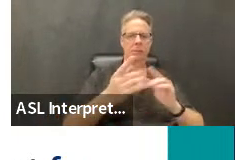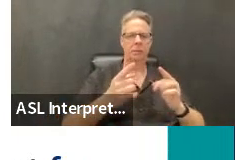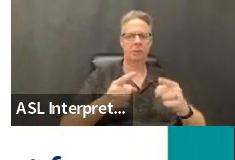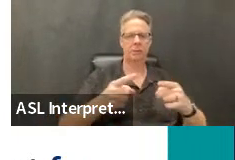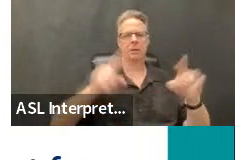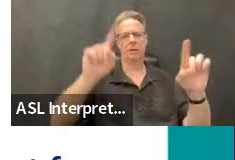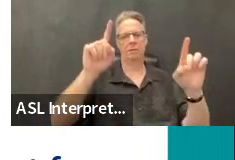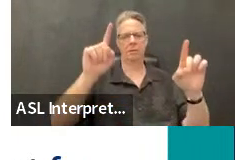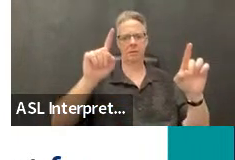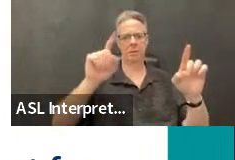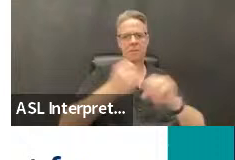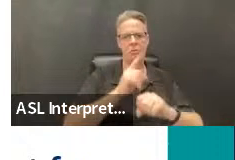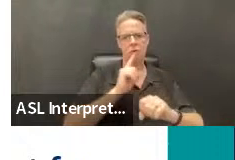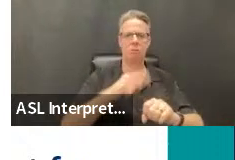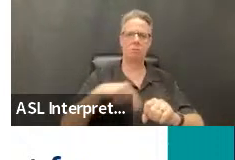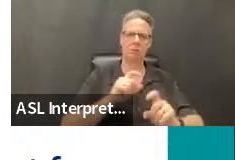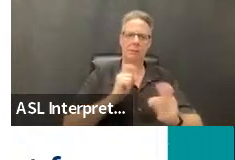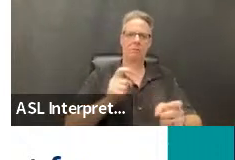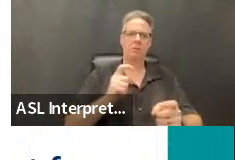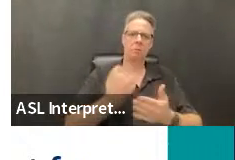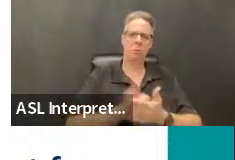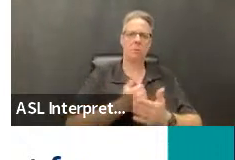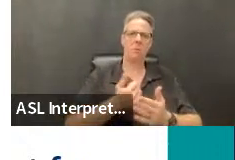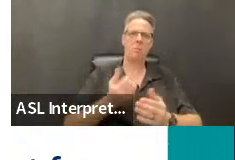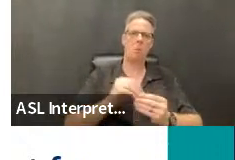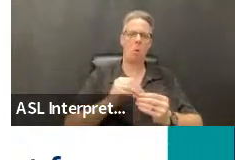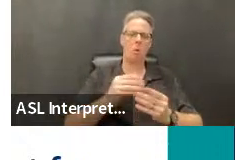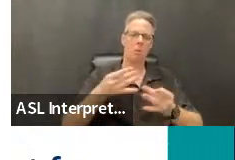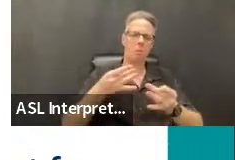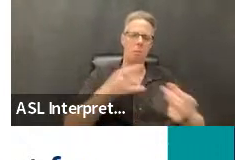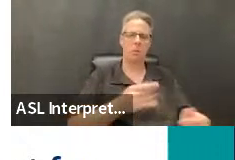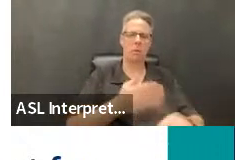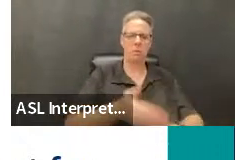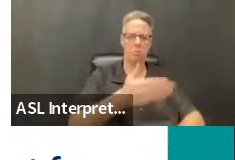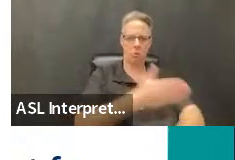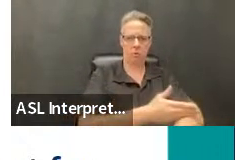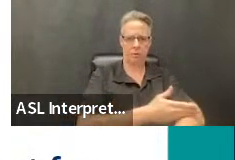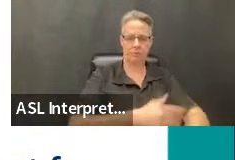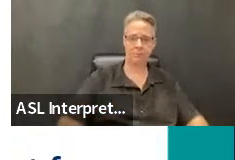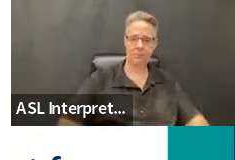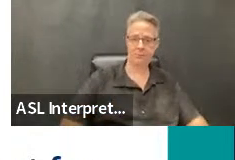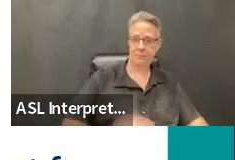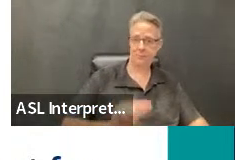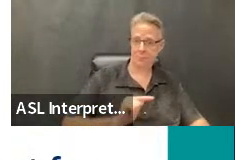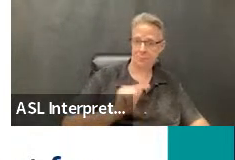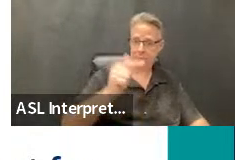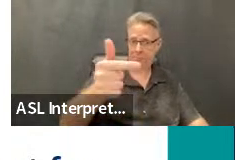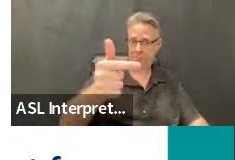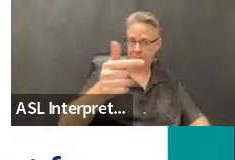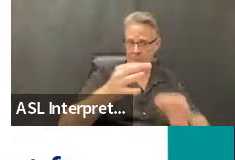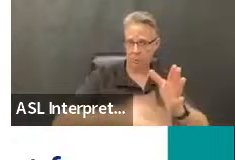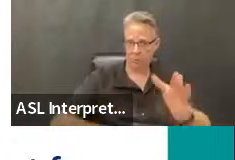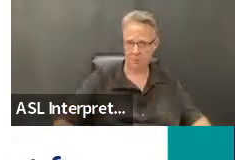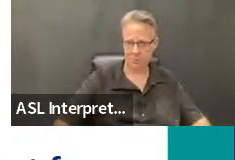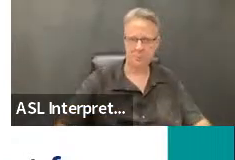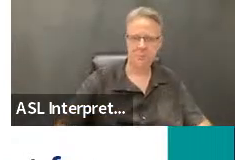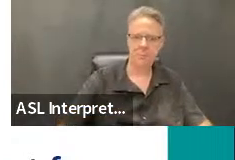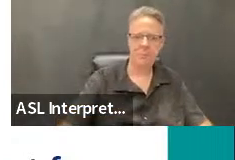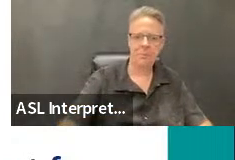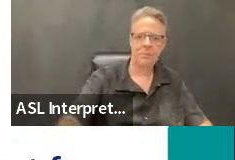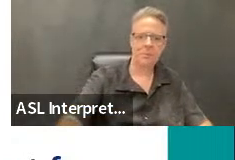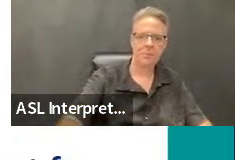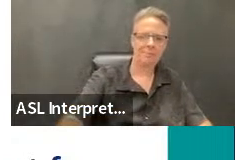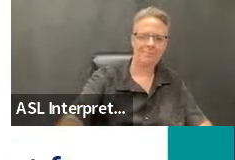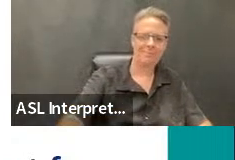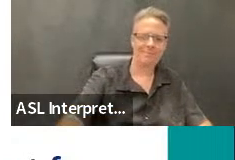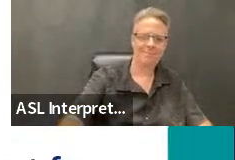also build an opportunity to make things even better? And then also that competitive, attractive travel time compared to other